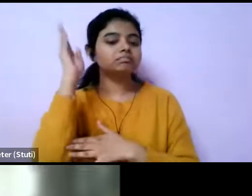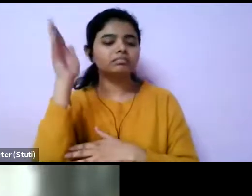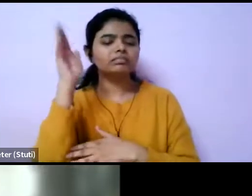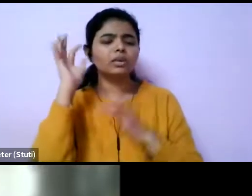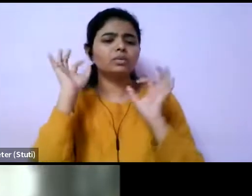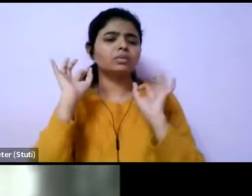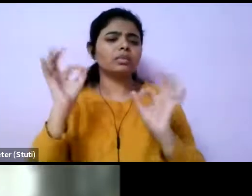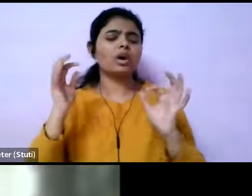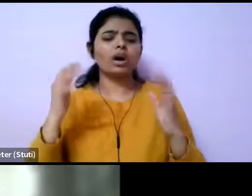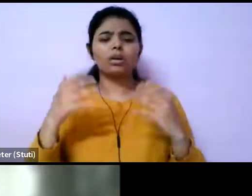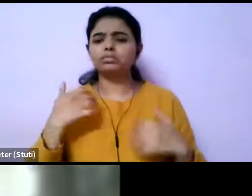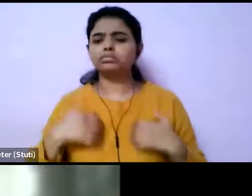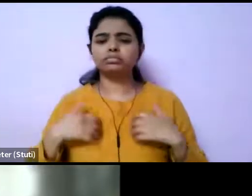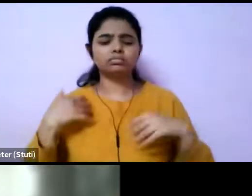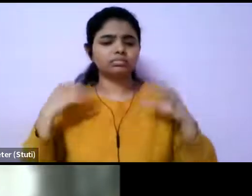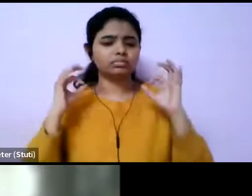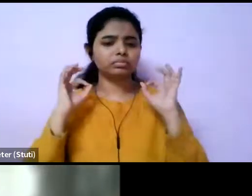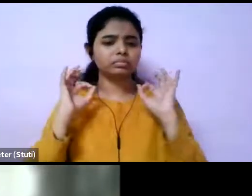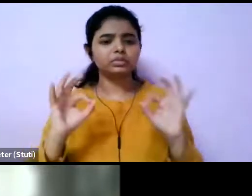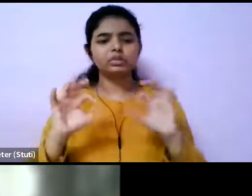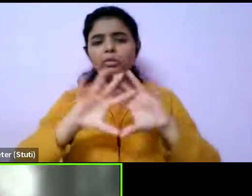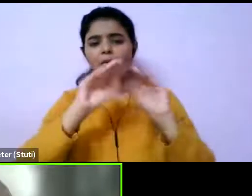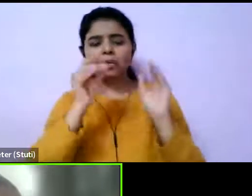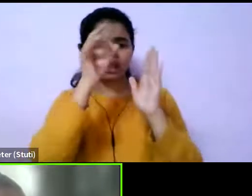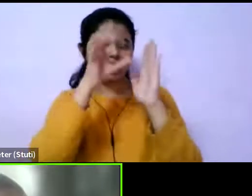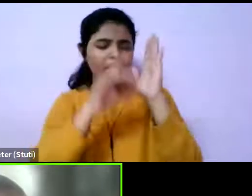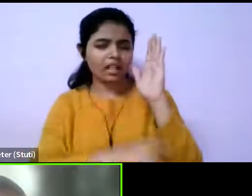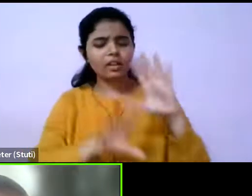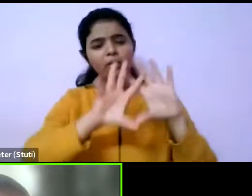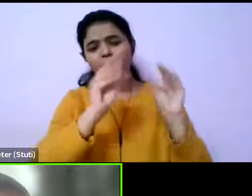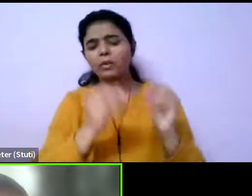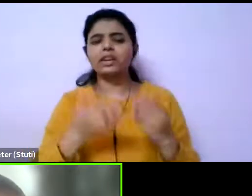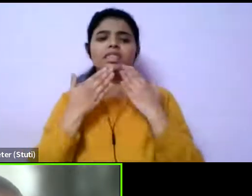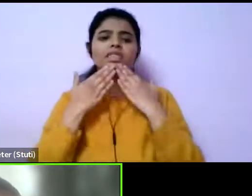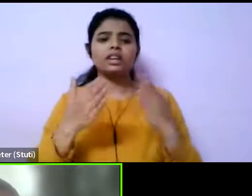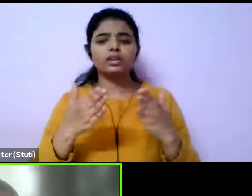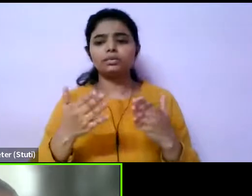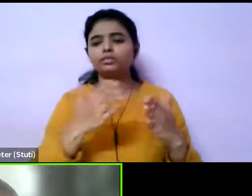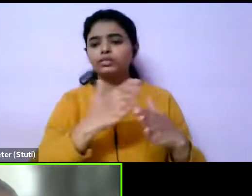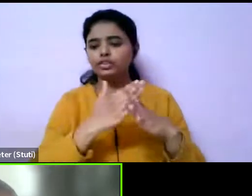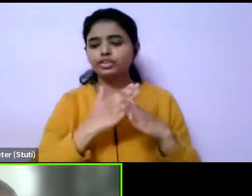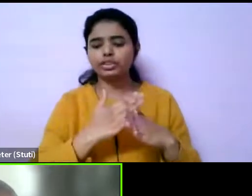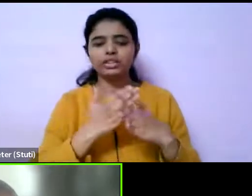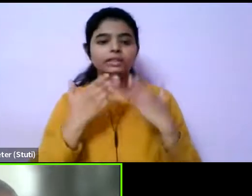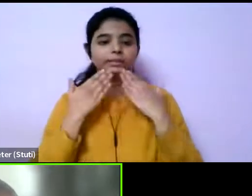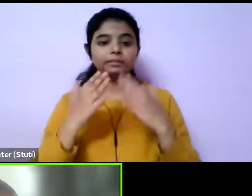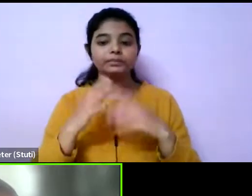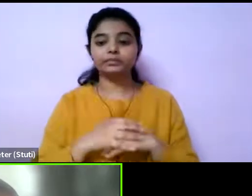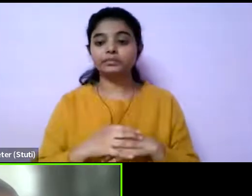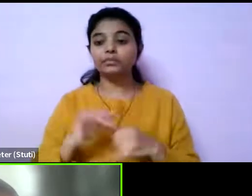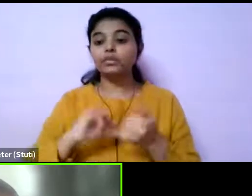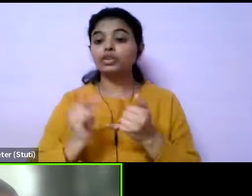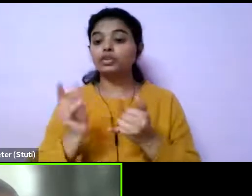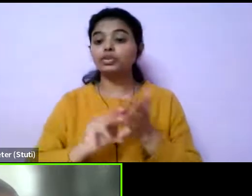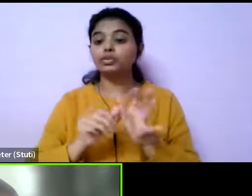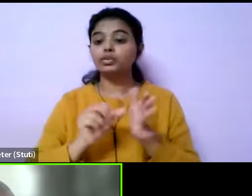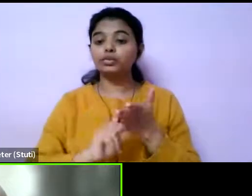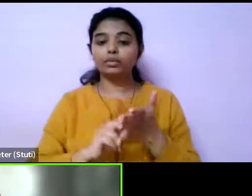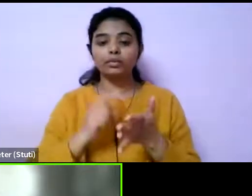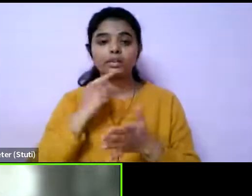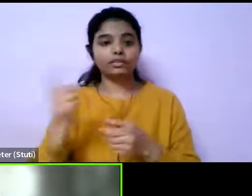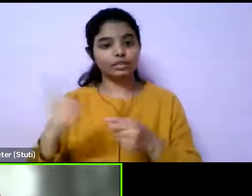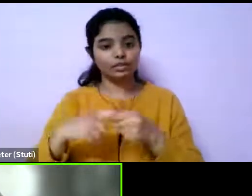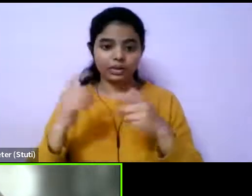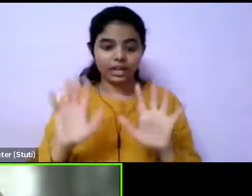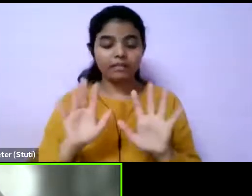of prosthetics with the cyborg is so interesting to read into. Thank you. And Suman, since you are here, there is also